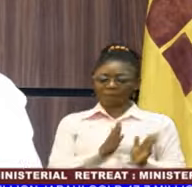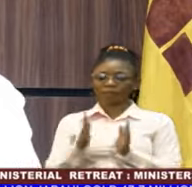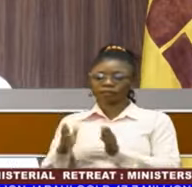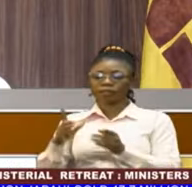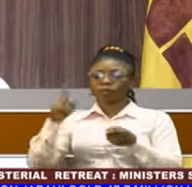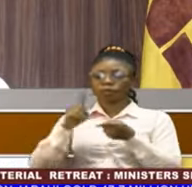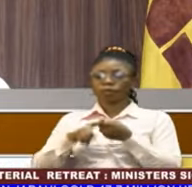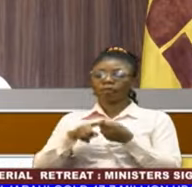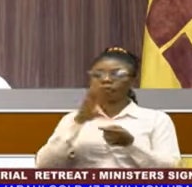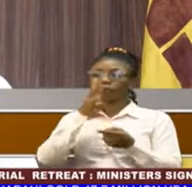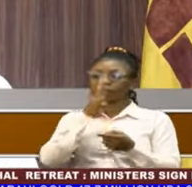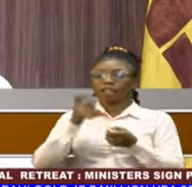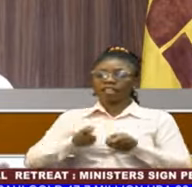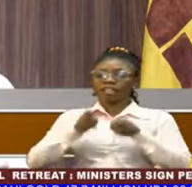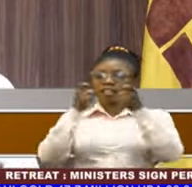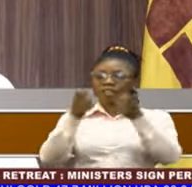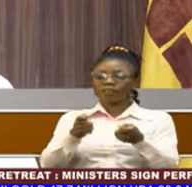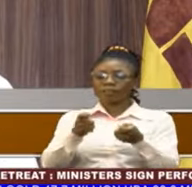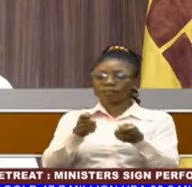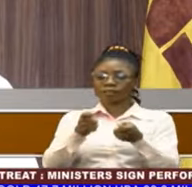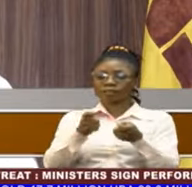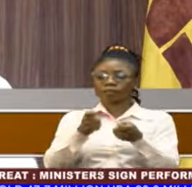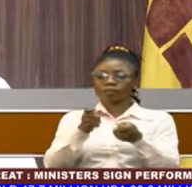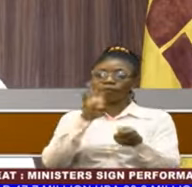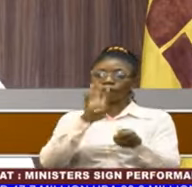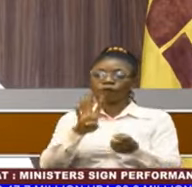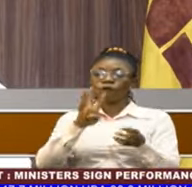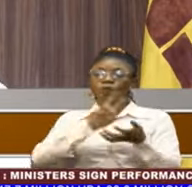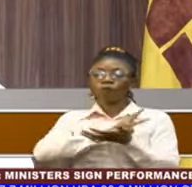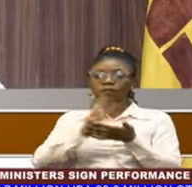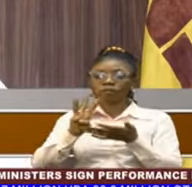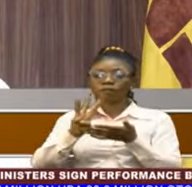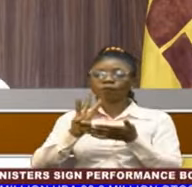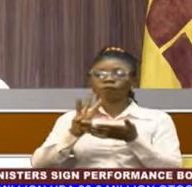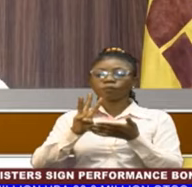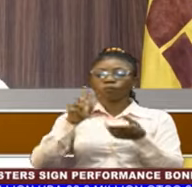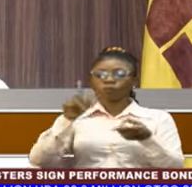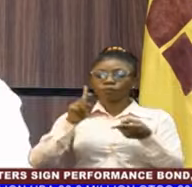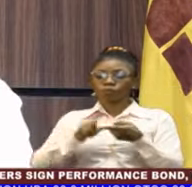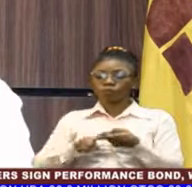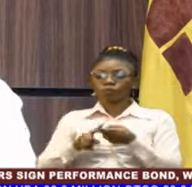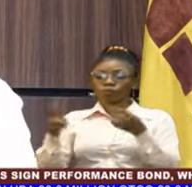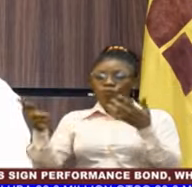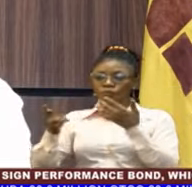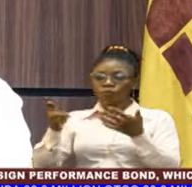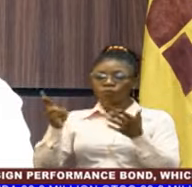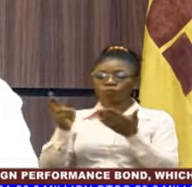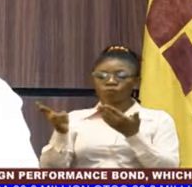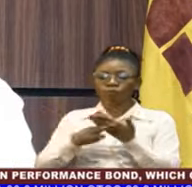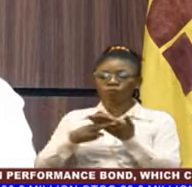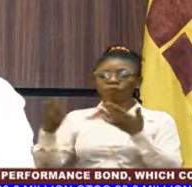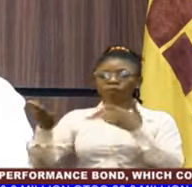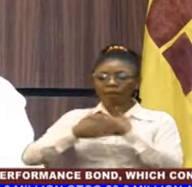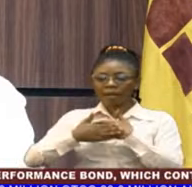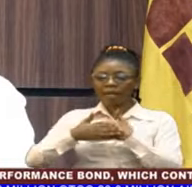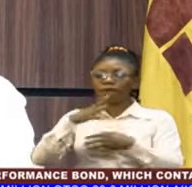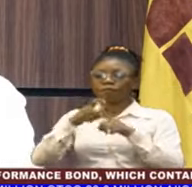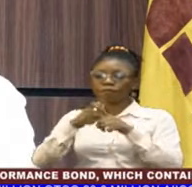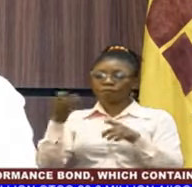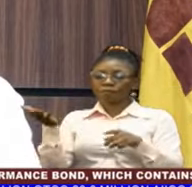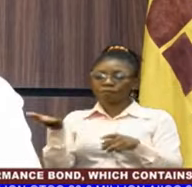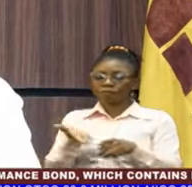to be given one month, that is 4 weeks, within which to report back. From there, we will begin